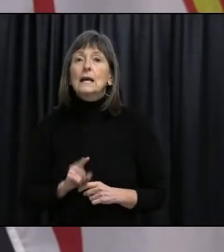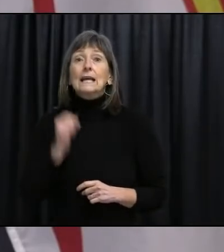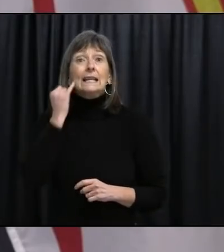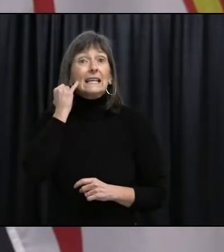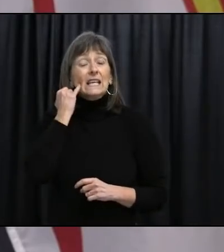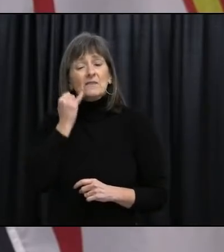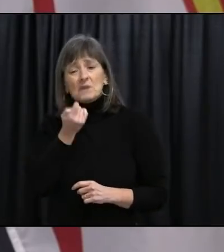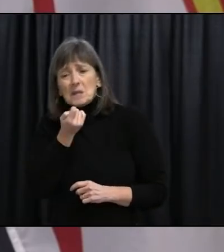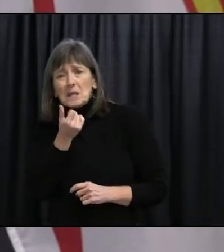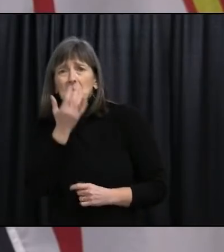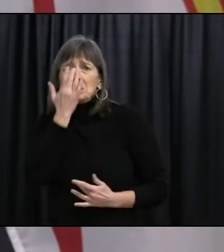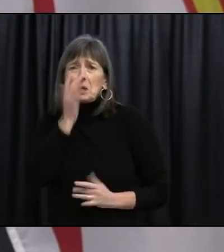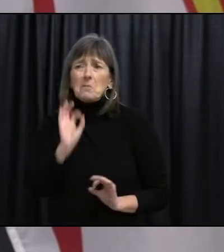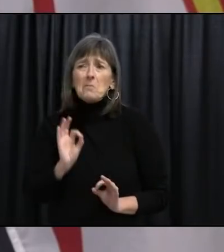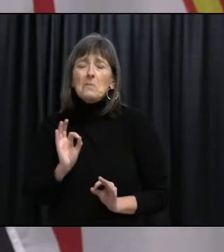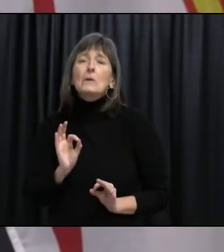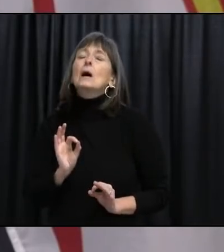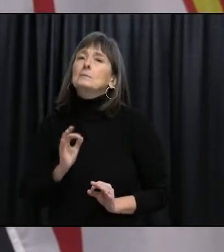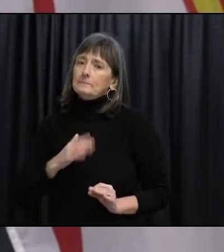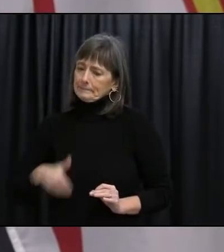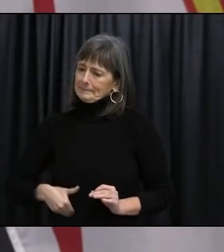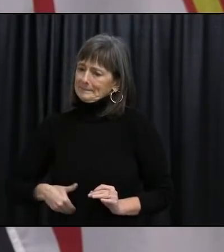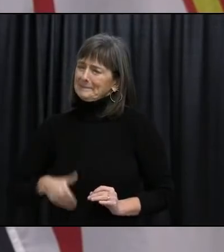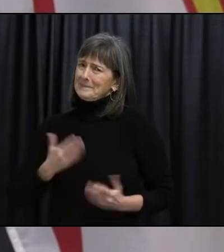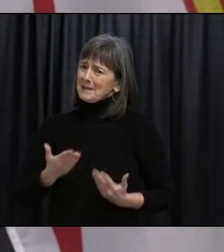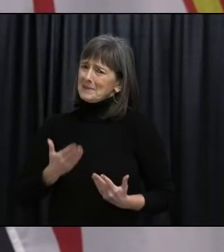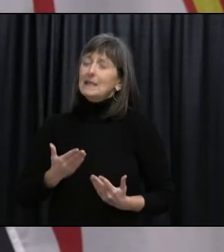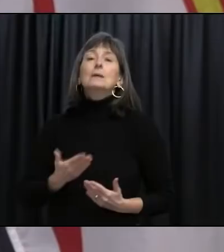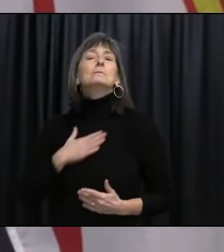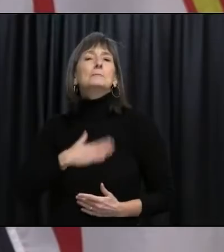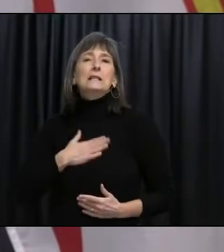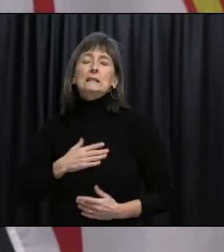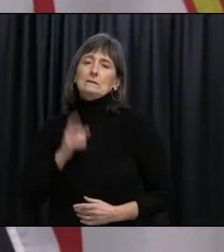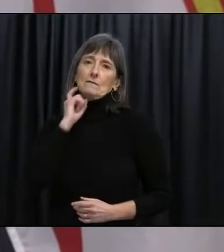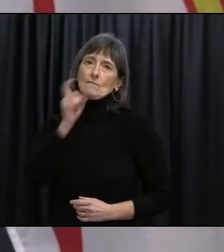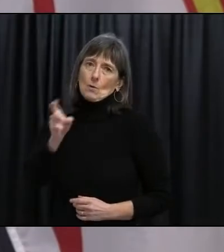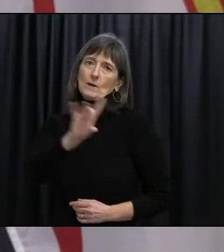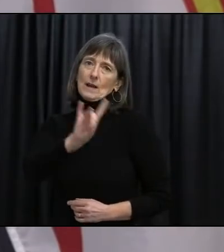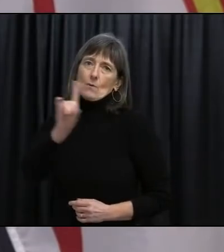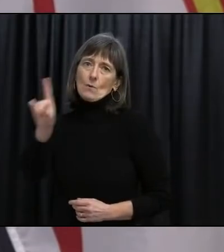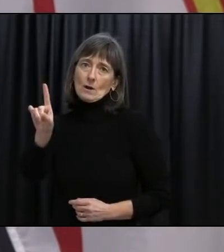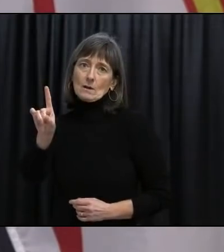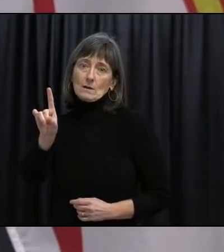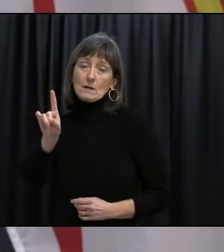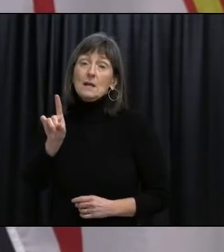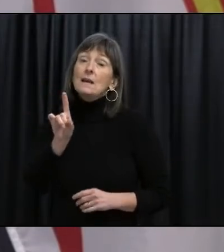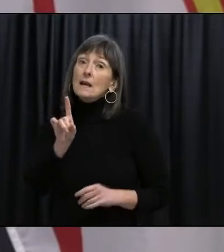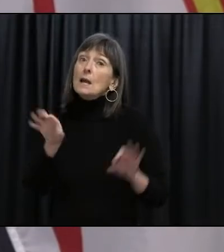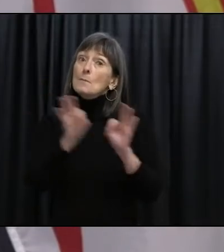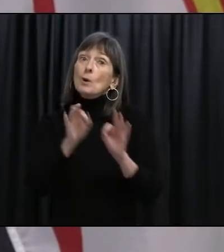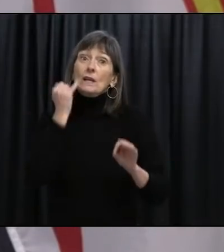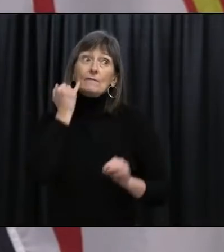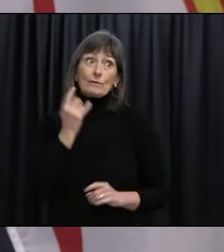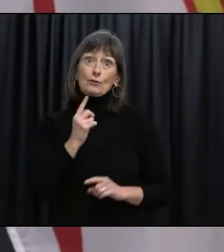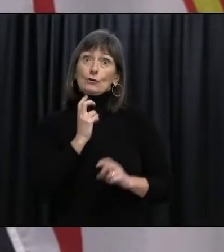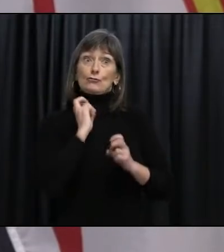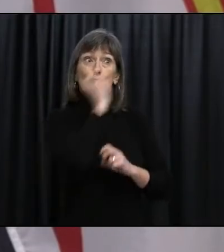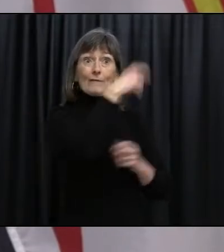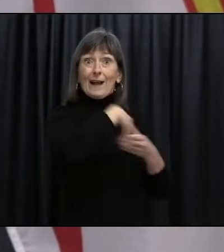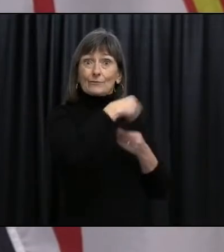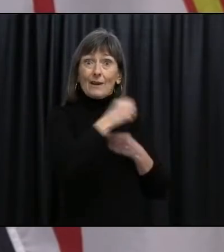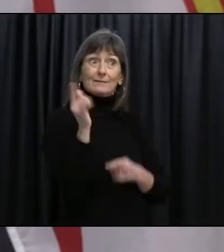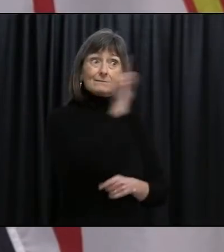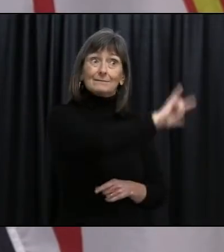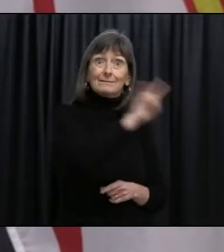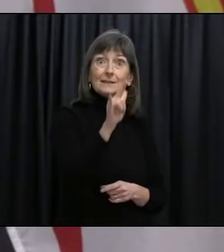if you have mild symptoms. This is especially true for those who have traveled outside the province, but is equally as important for those who have had contact